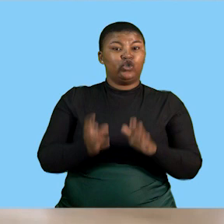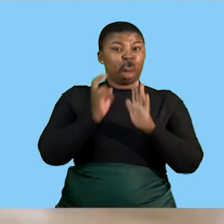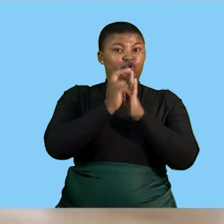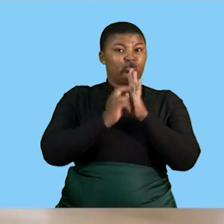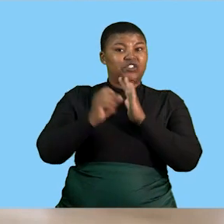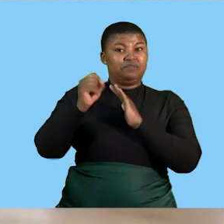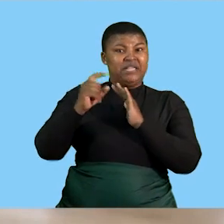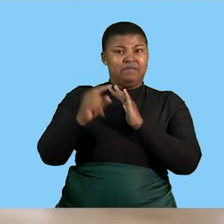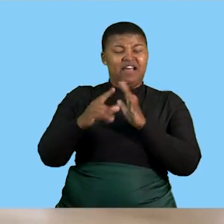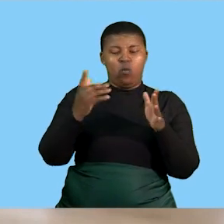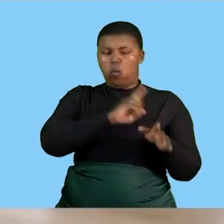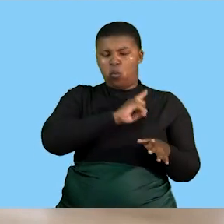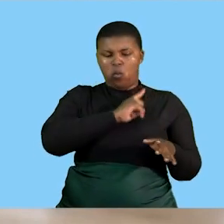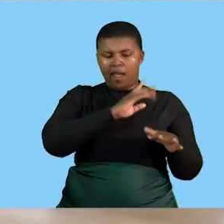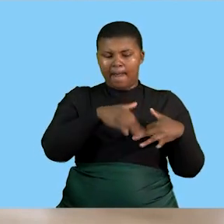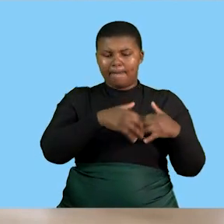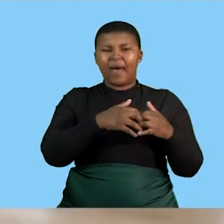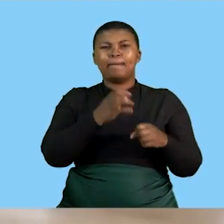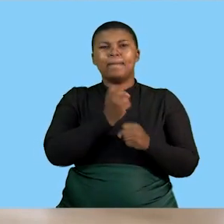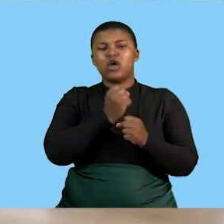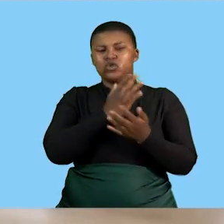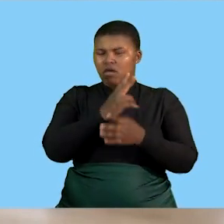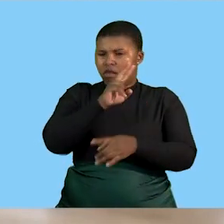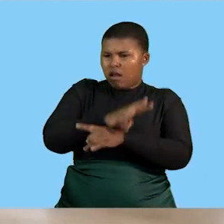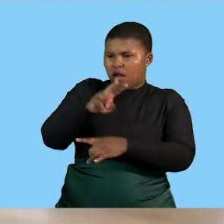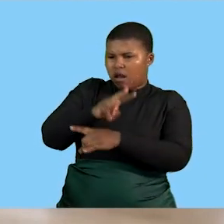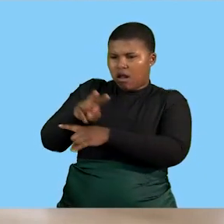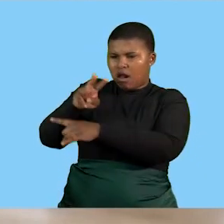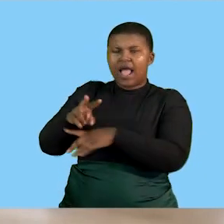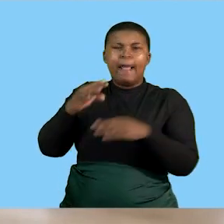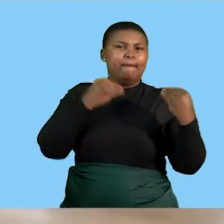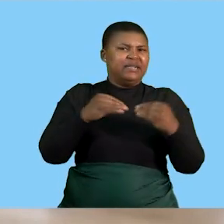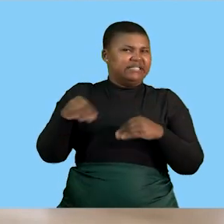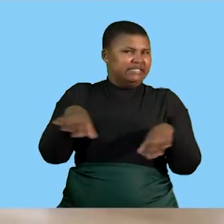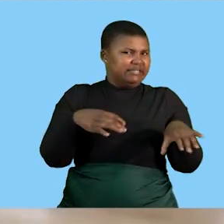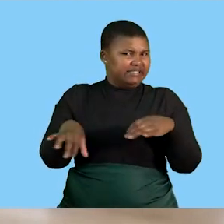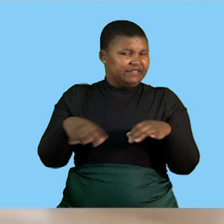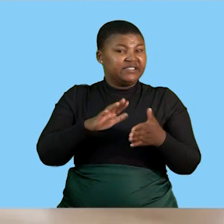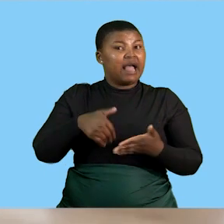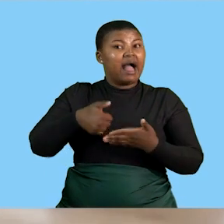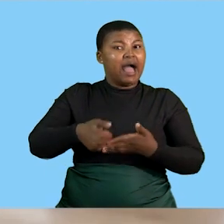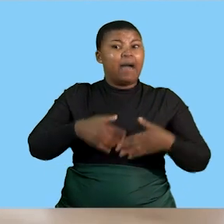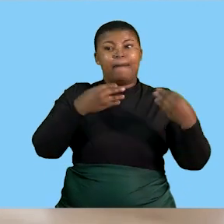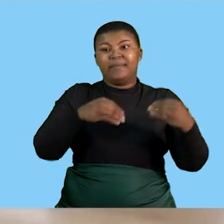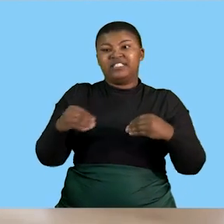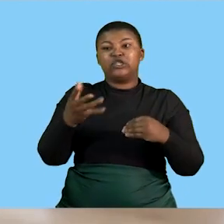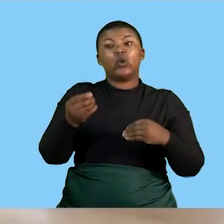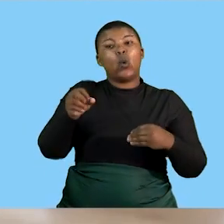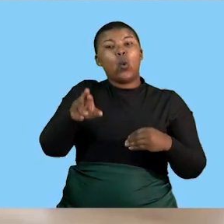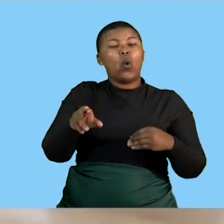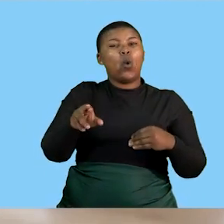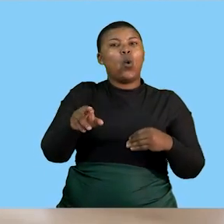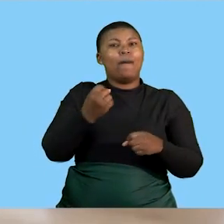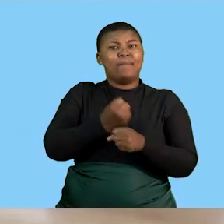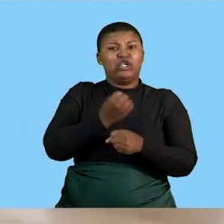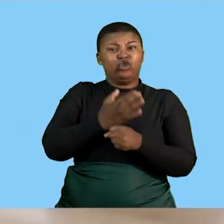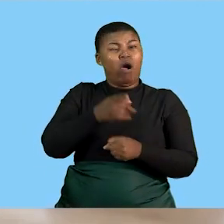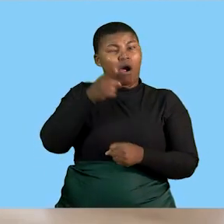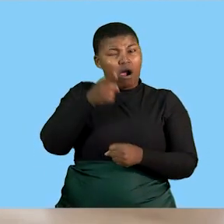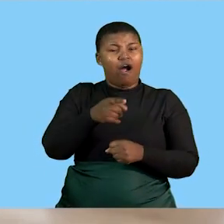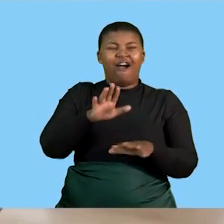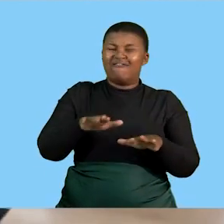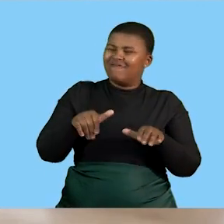other organization is our regulators. Now, regulators are bodies or governmental bodies